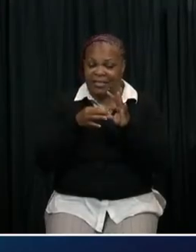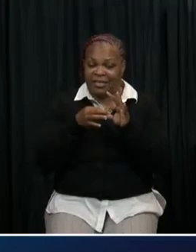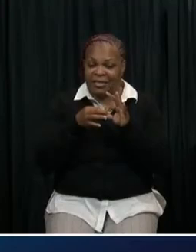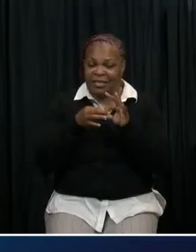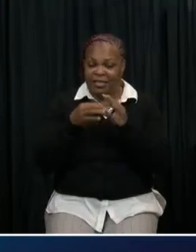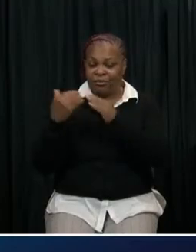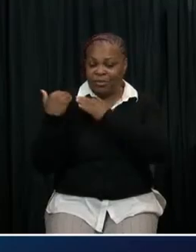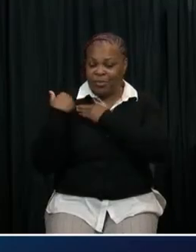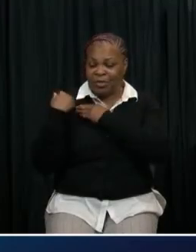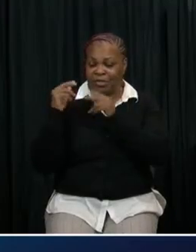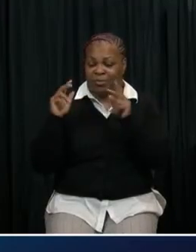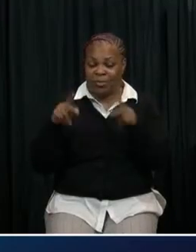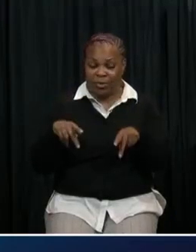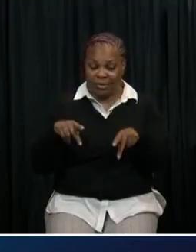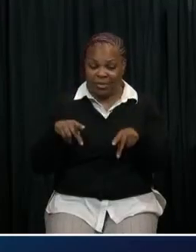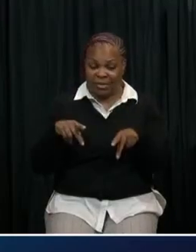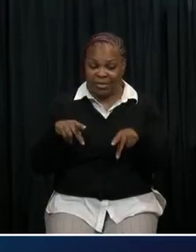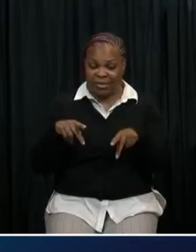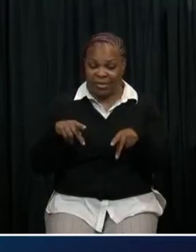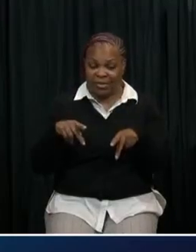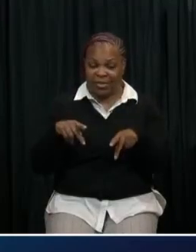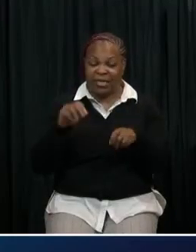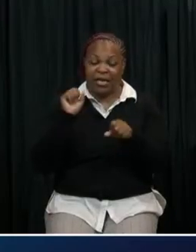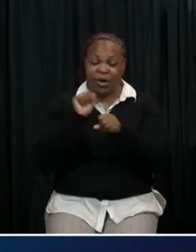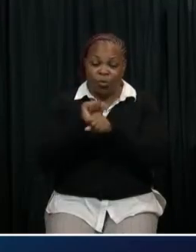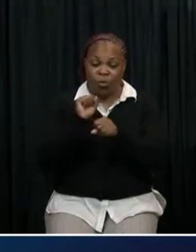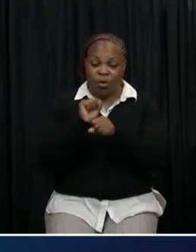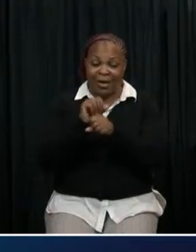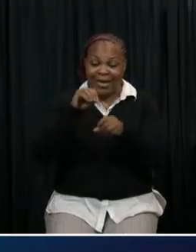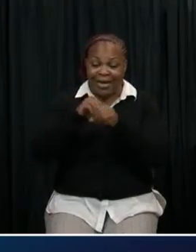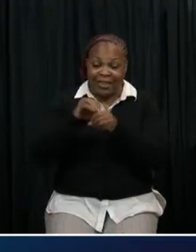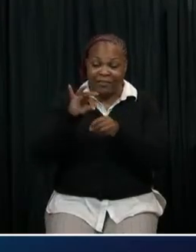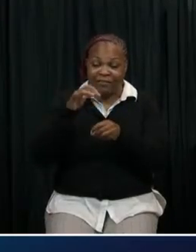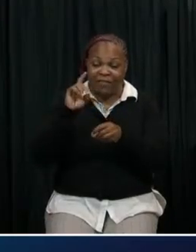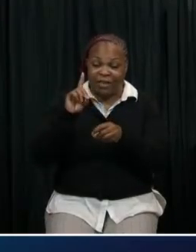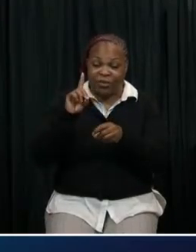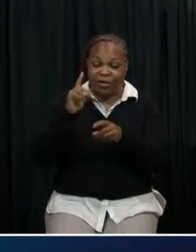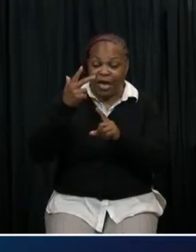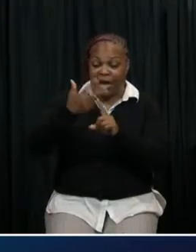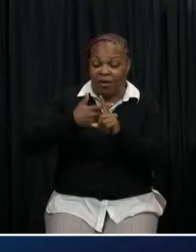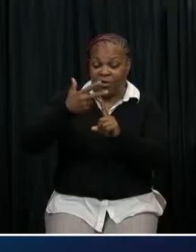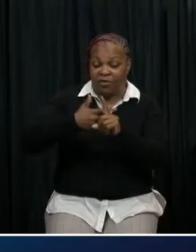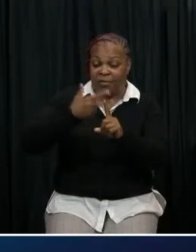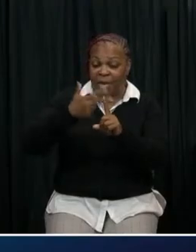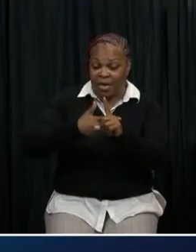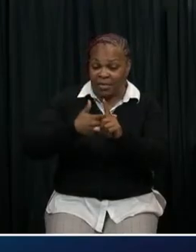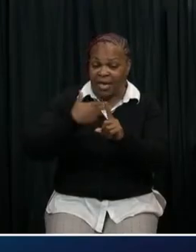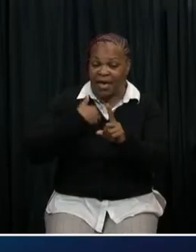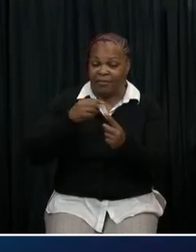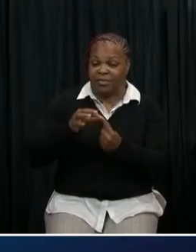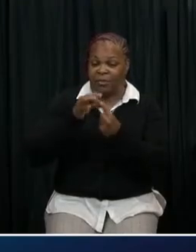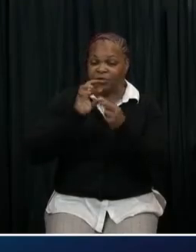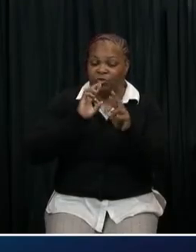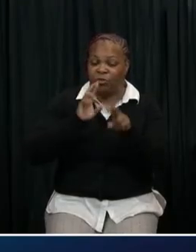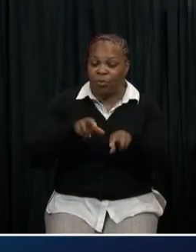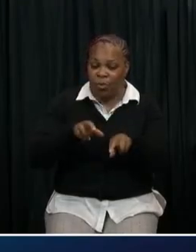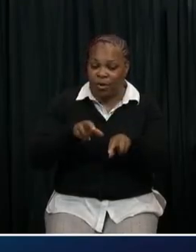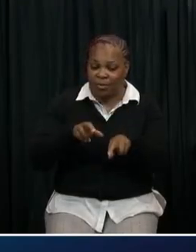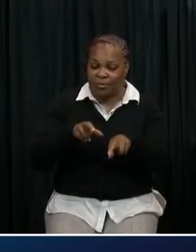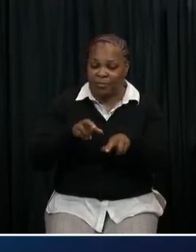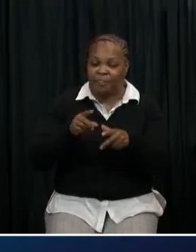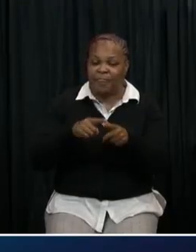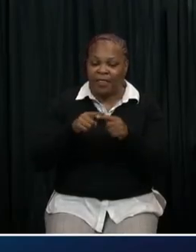responsible person can work and feel maybe every quarter, so that they can have something to